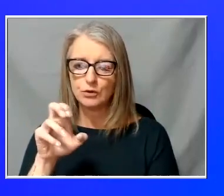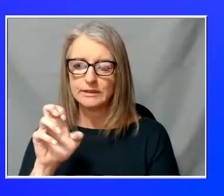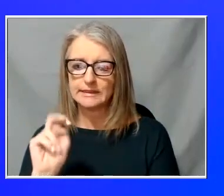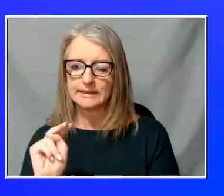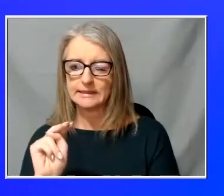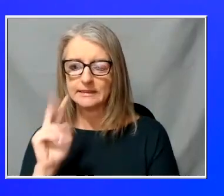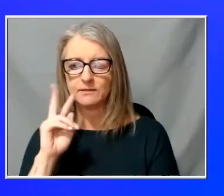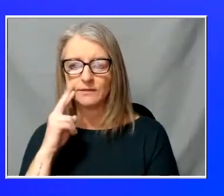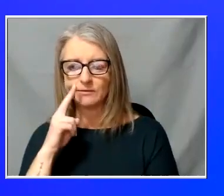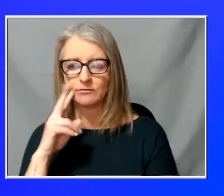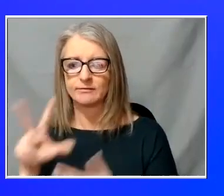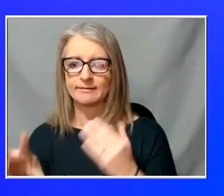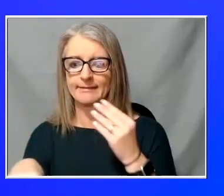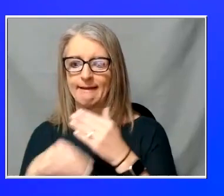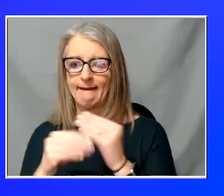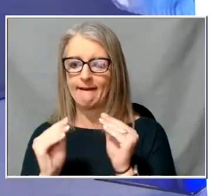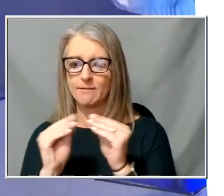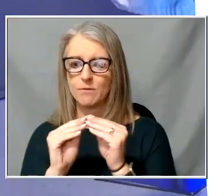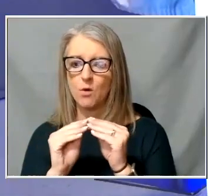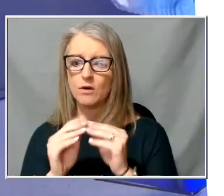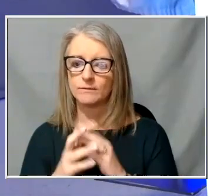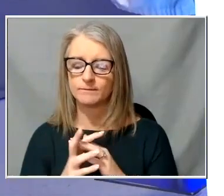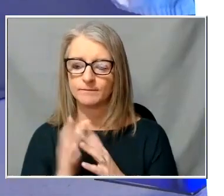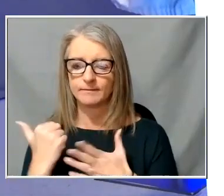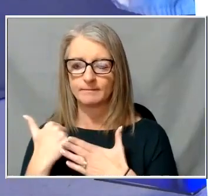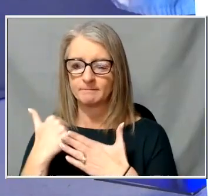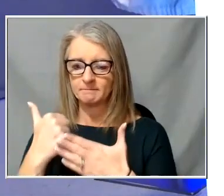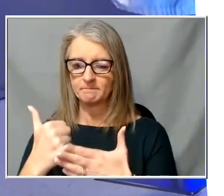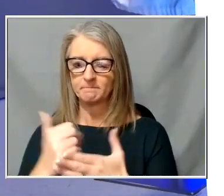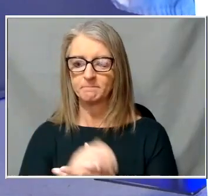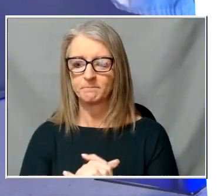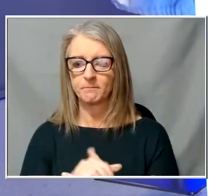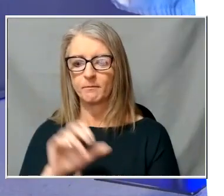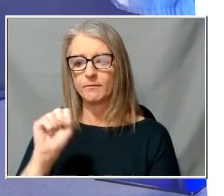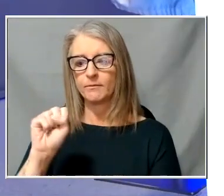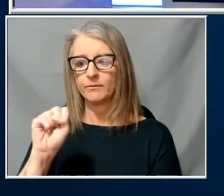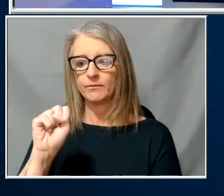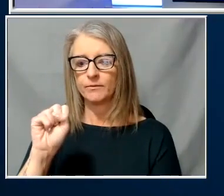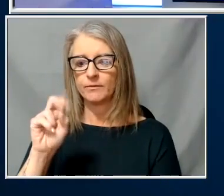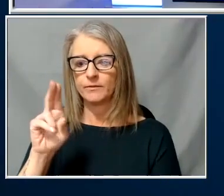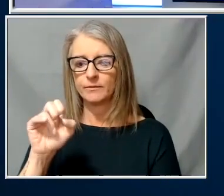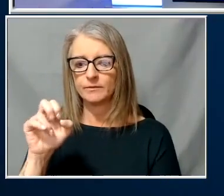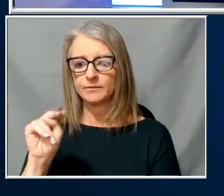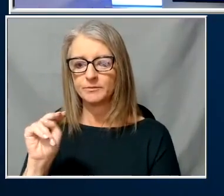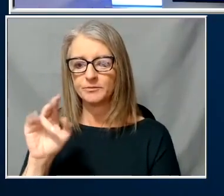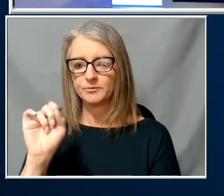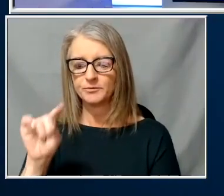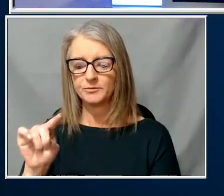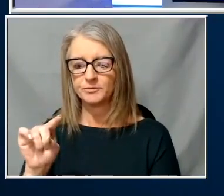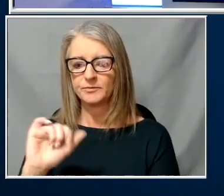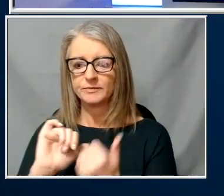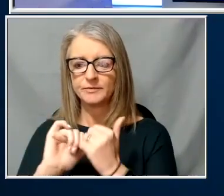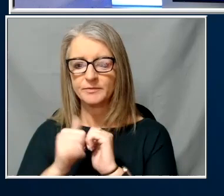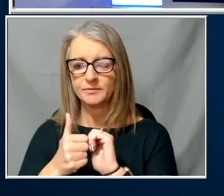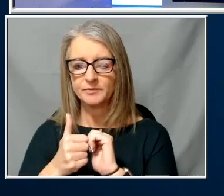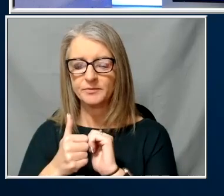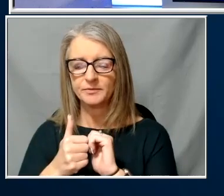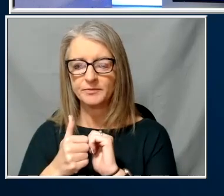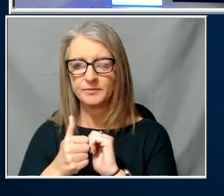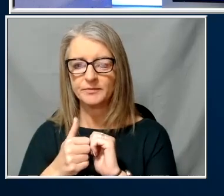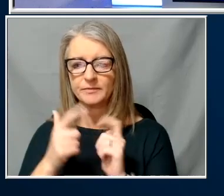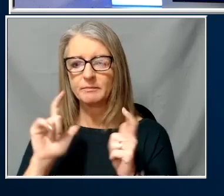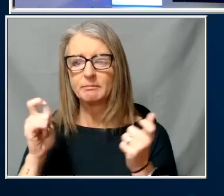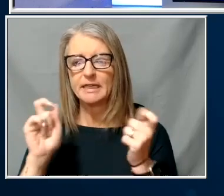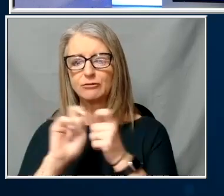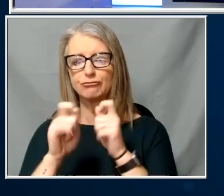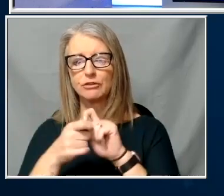make it more complex to help with that. All right, great tips. Susan, question for you. How have you changed? Yes. What have been some of the bigger